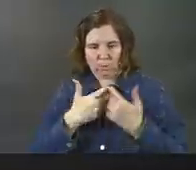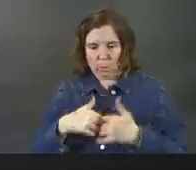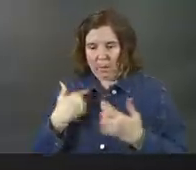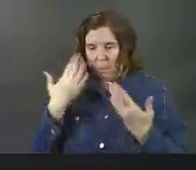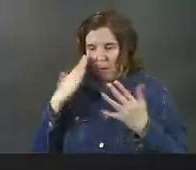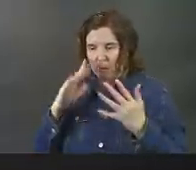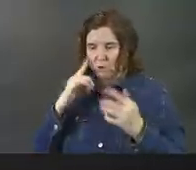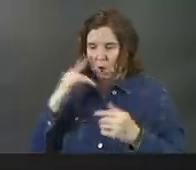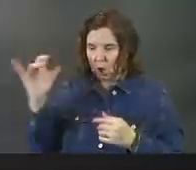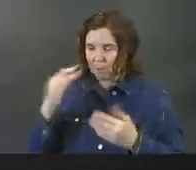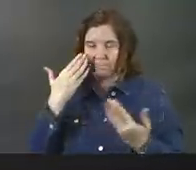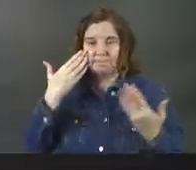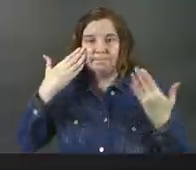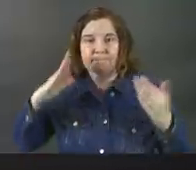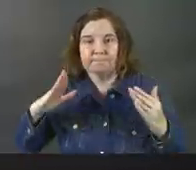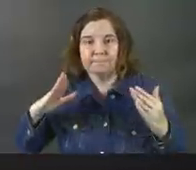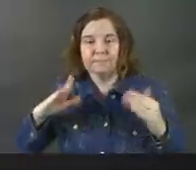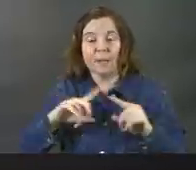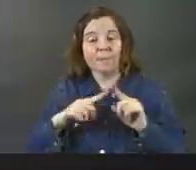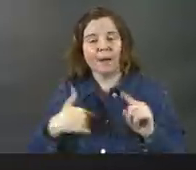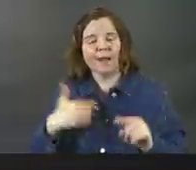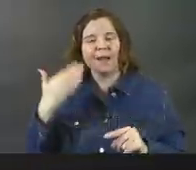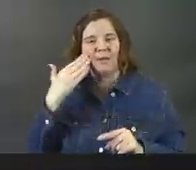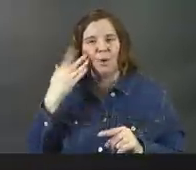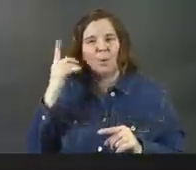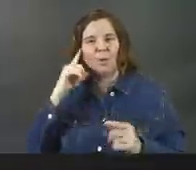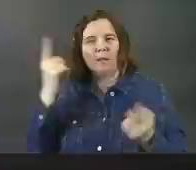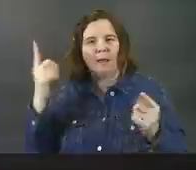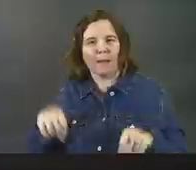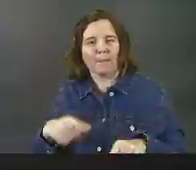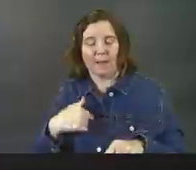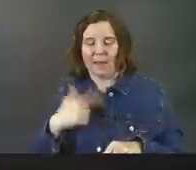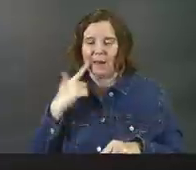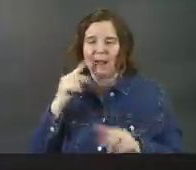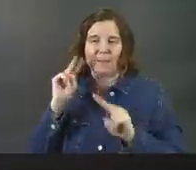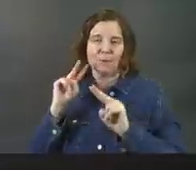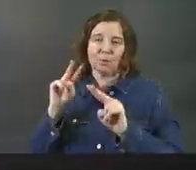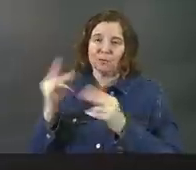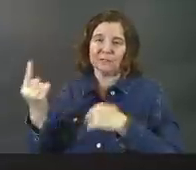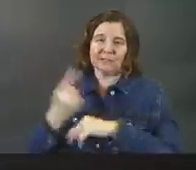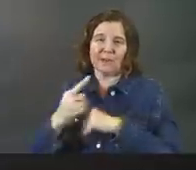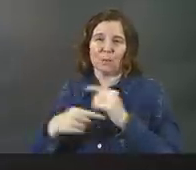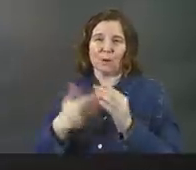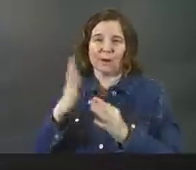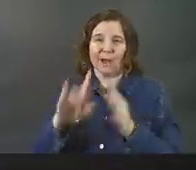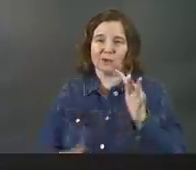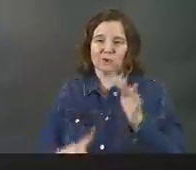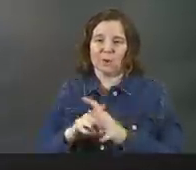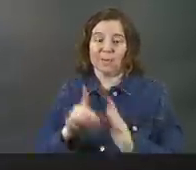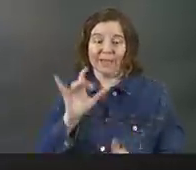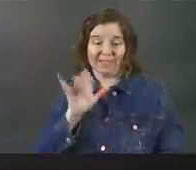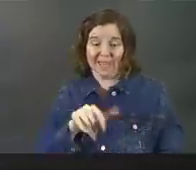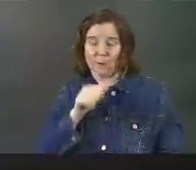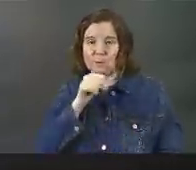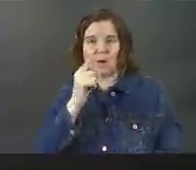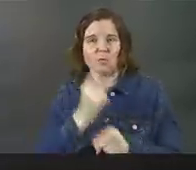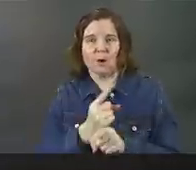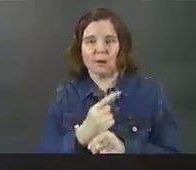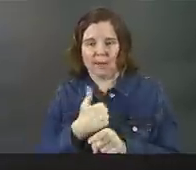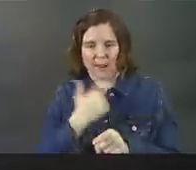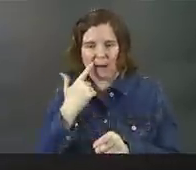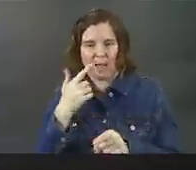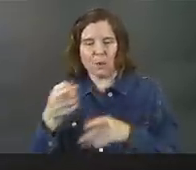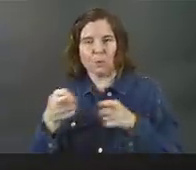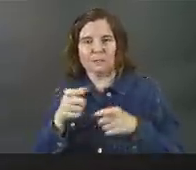don't know how it's going to look. But I know it's coming. And I'm looking forward to the day where God shows up and says, that was not right, and I'm